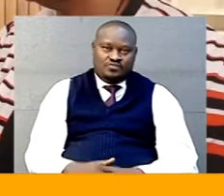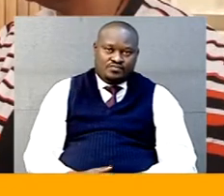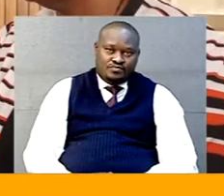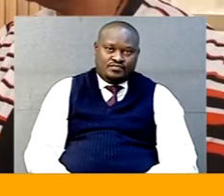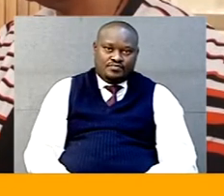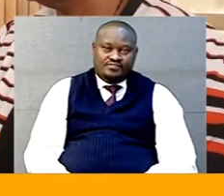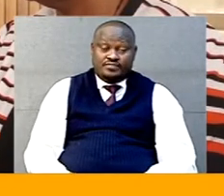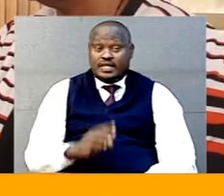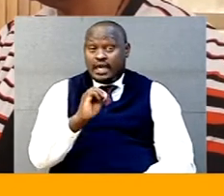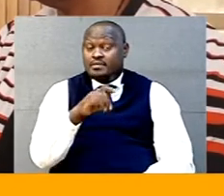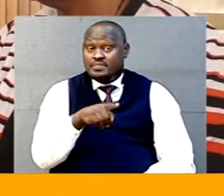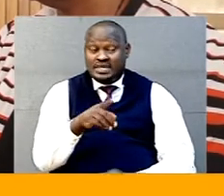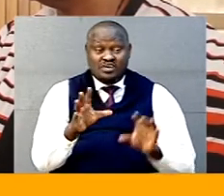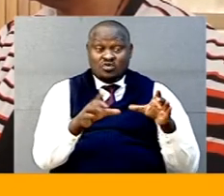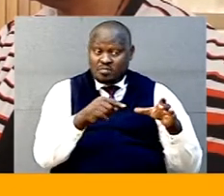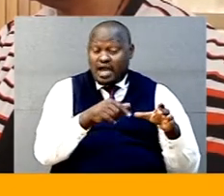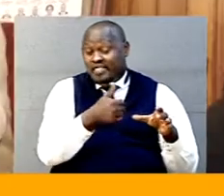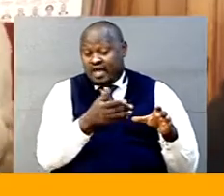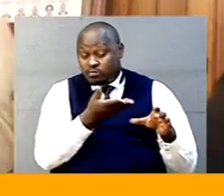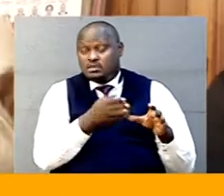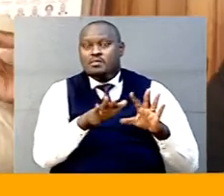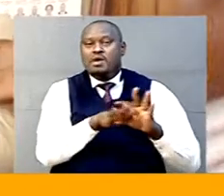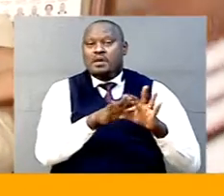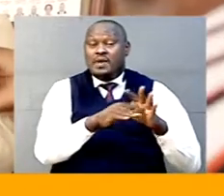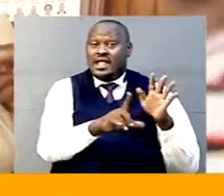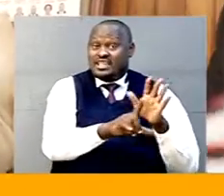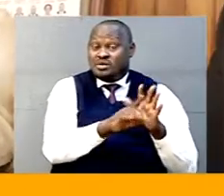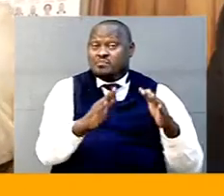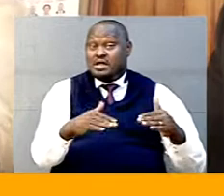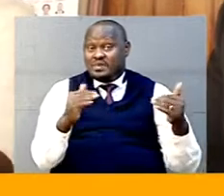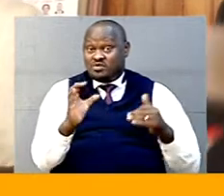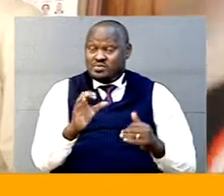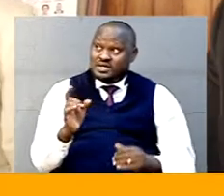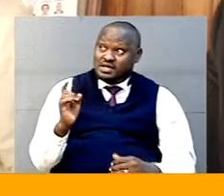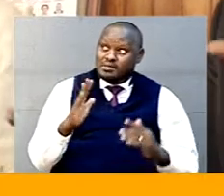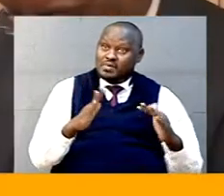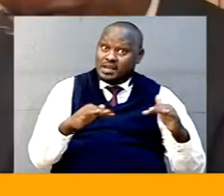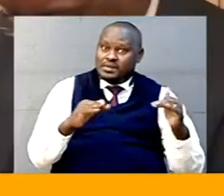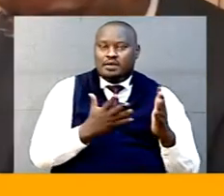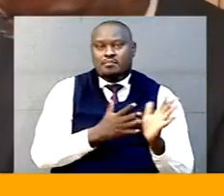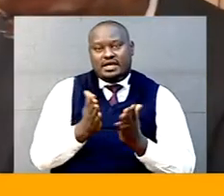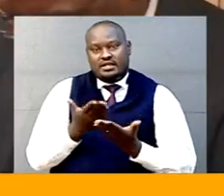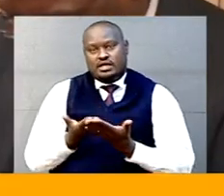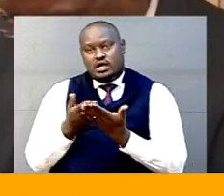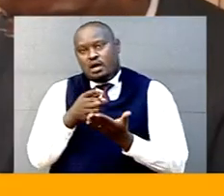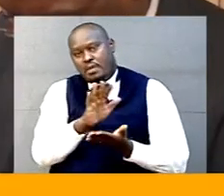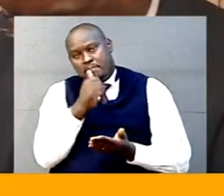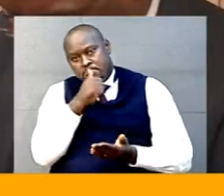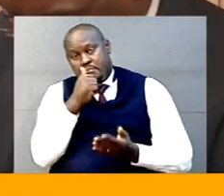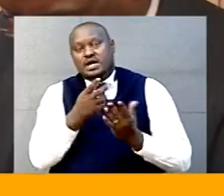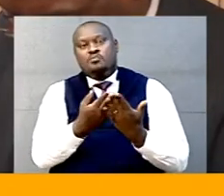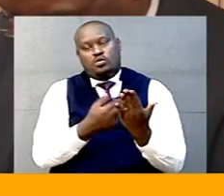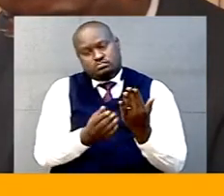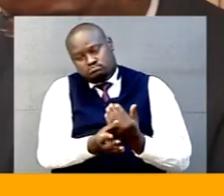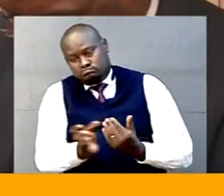MPs, some of whom sit on the Legal and Parliamentary Affairs Committee of Parliament, are to present a minority report to the